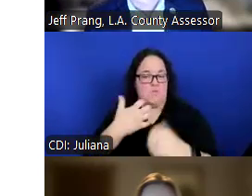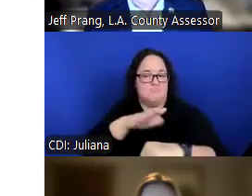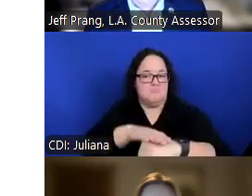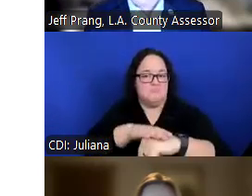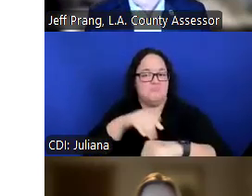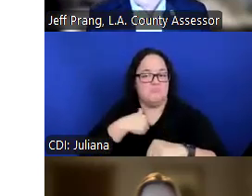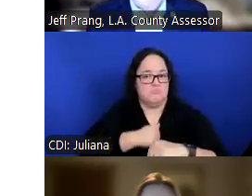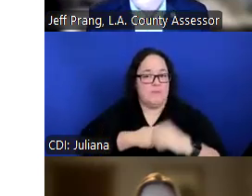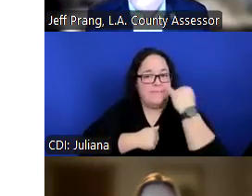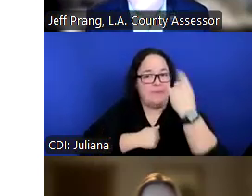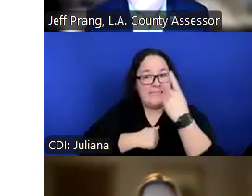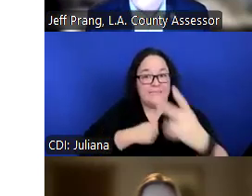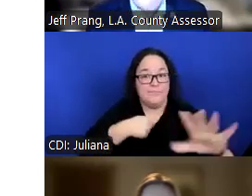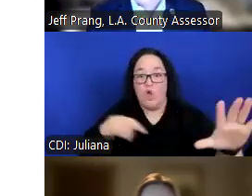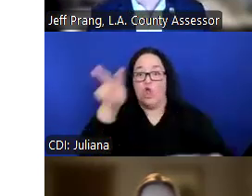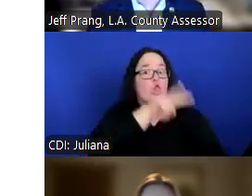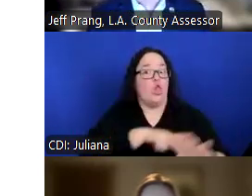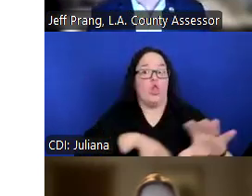sure that we're keeping up with the